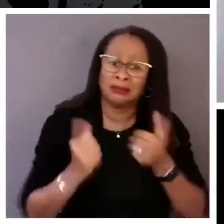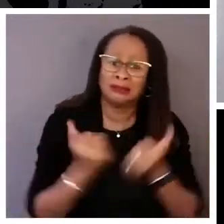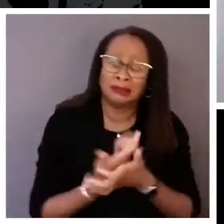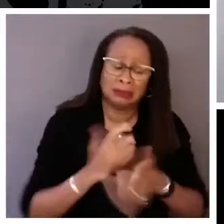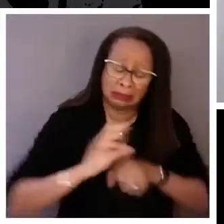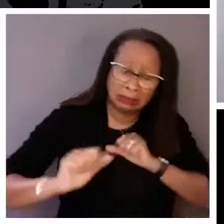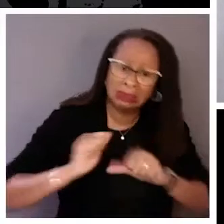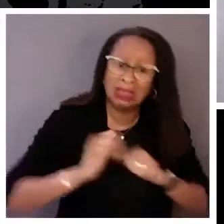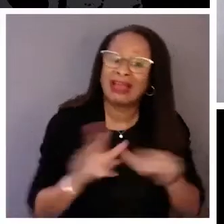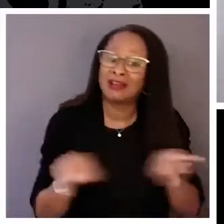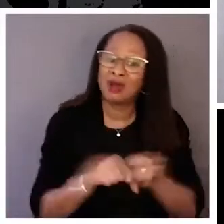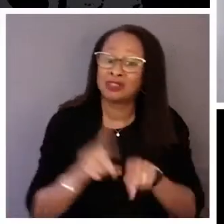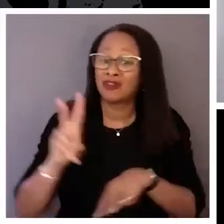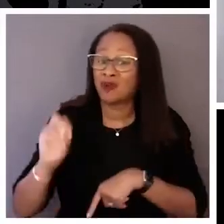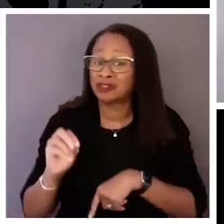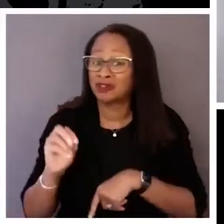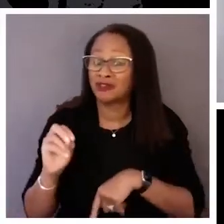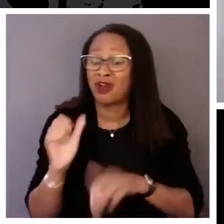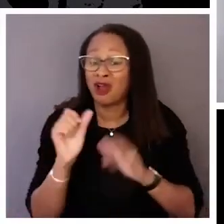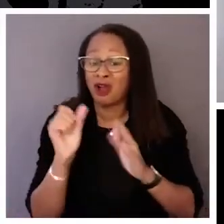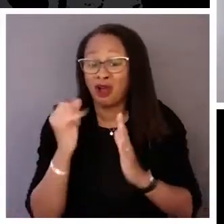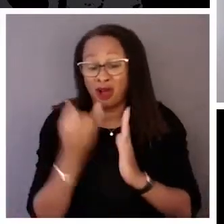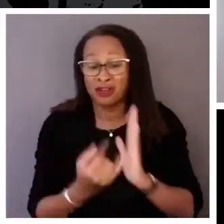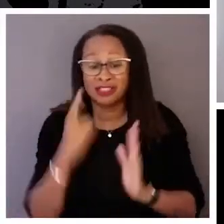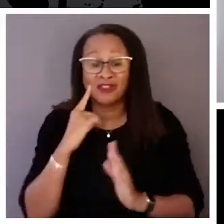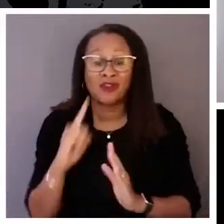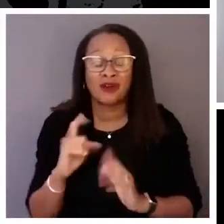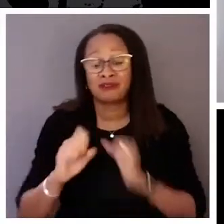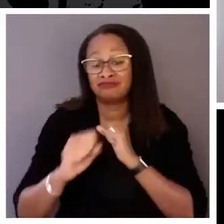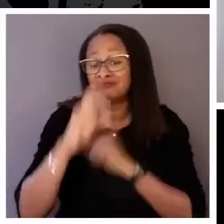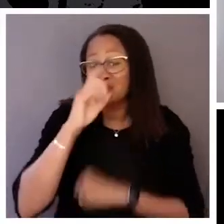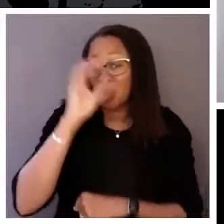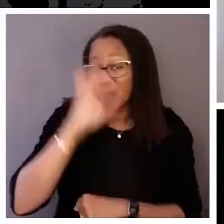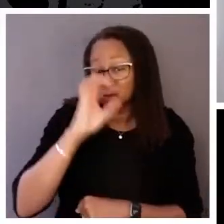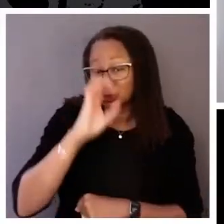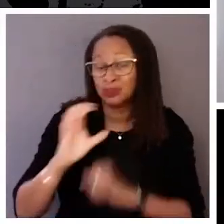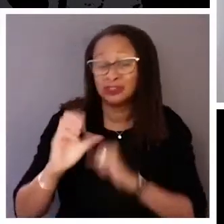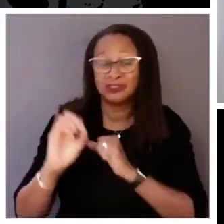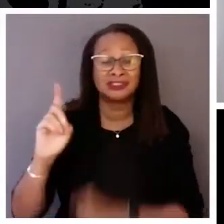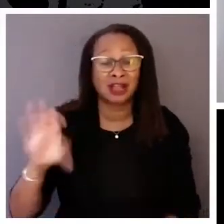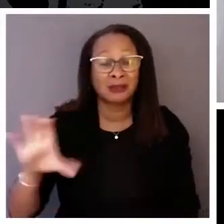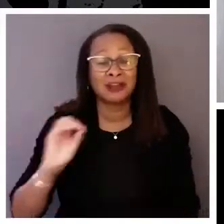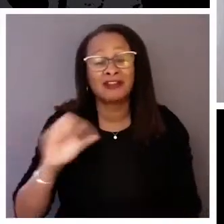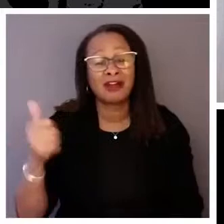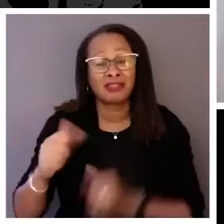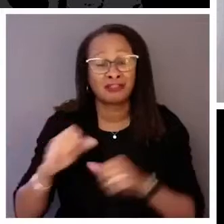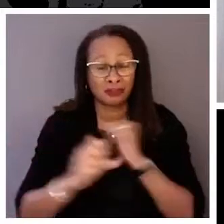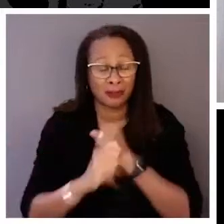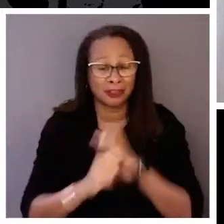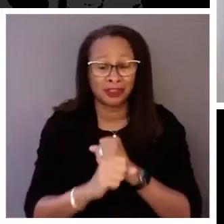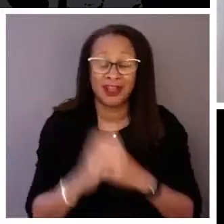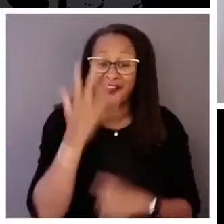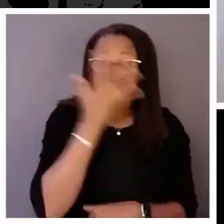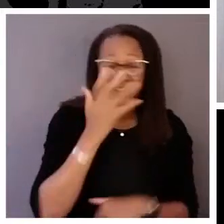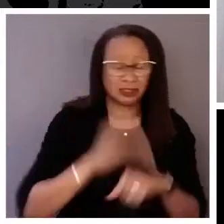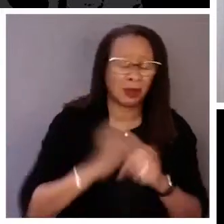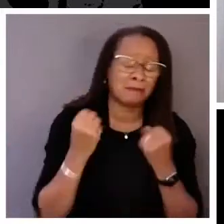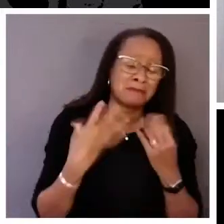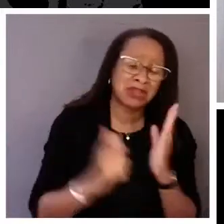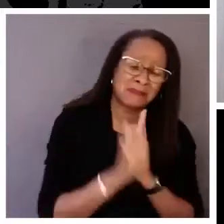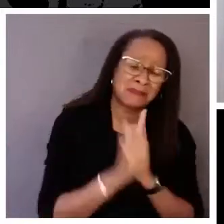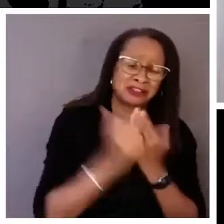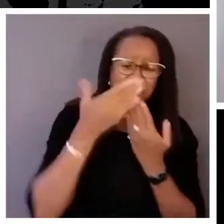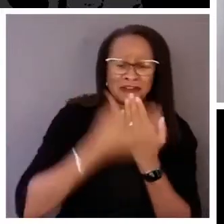cinematographer, as well as a voiceover artist for cartoons, documentaries, and commercials. Shari's face has graced hundreds of magazine